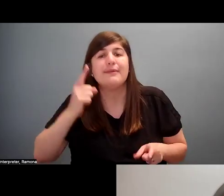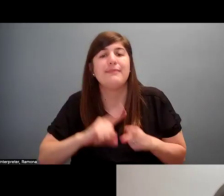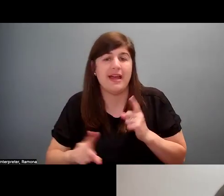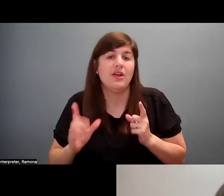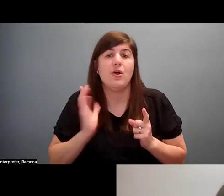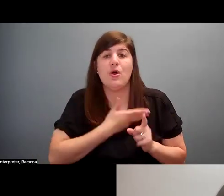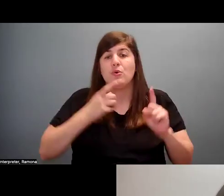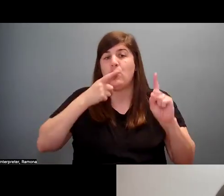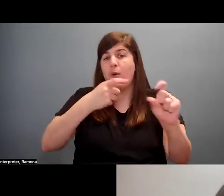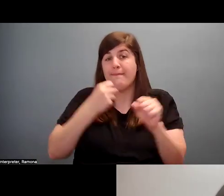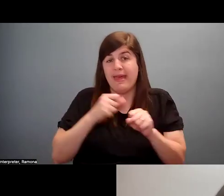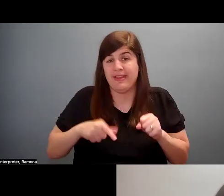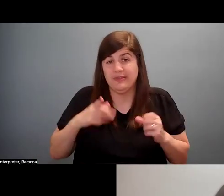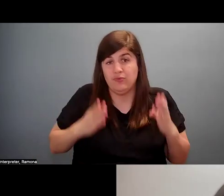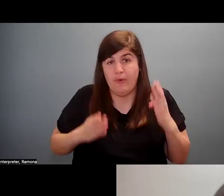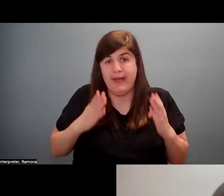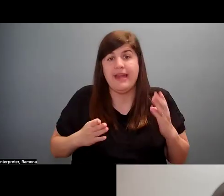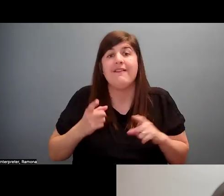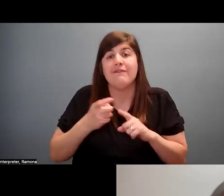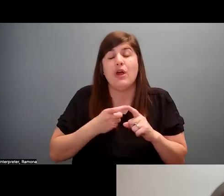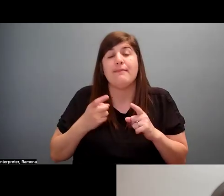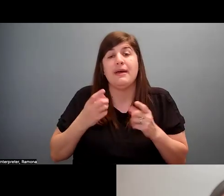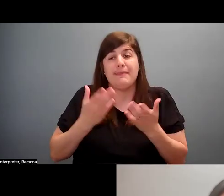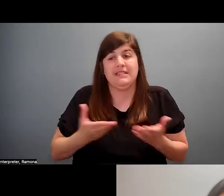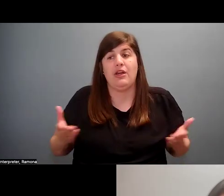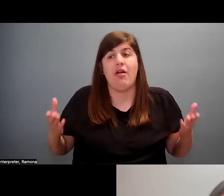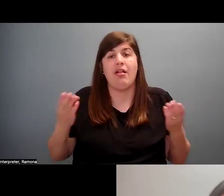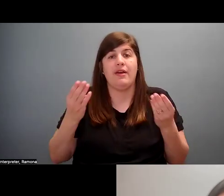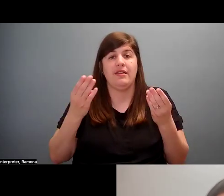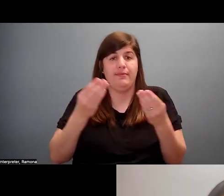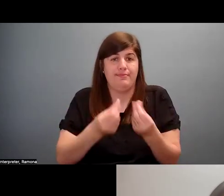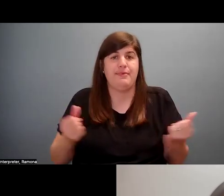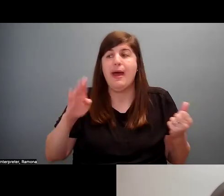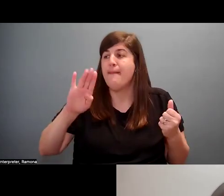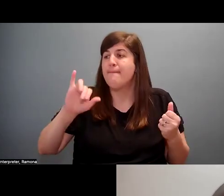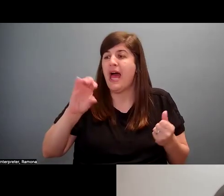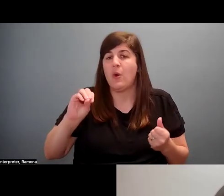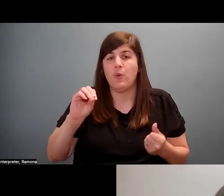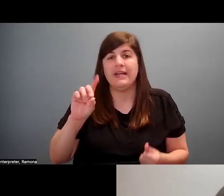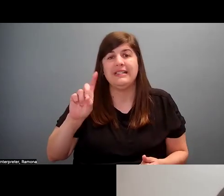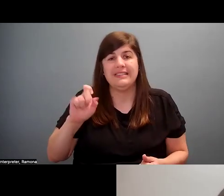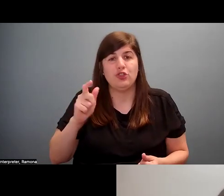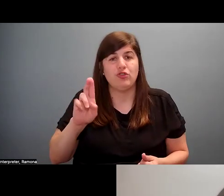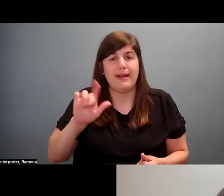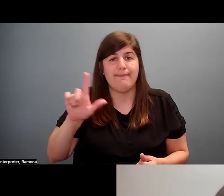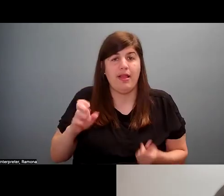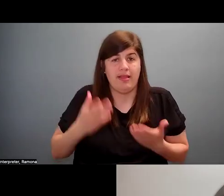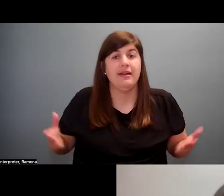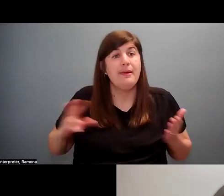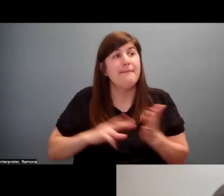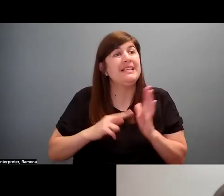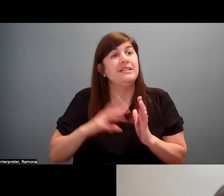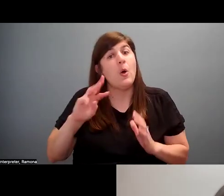our goal is to make this robot out of biodegradable material so that if a whale were to eat it, then it would